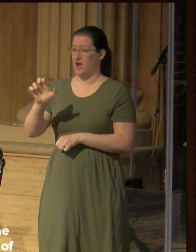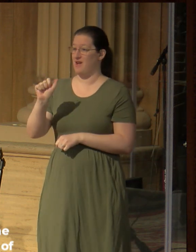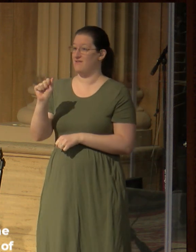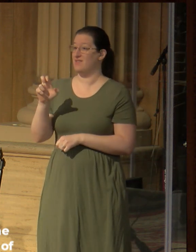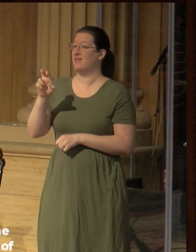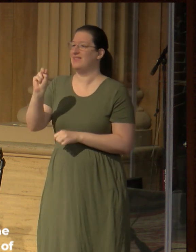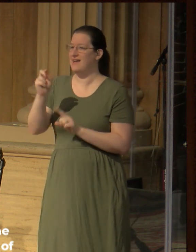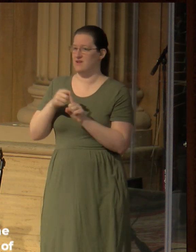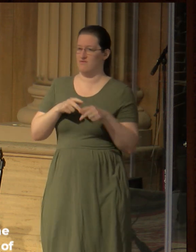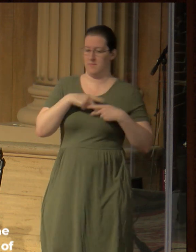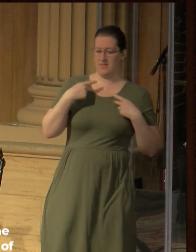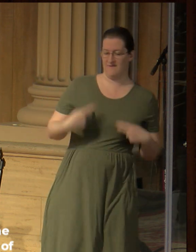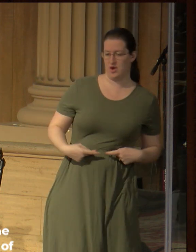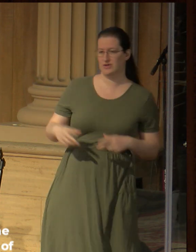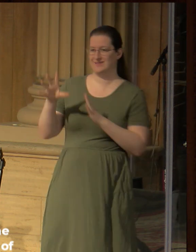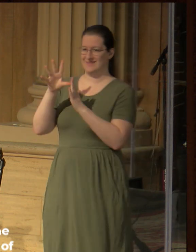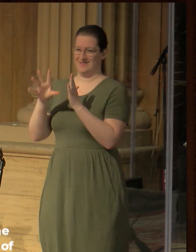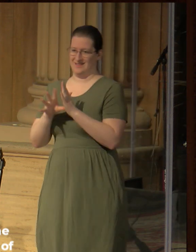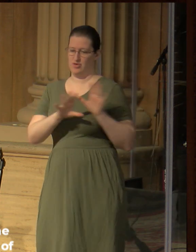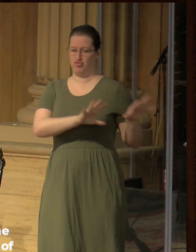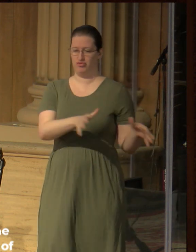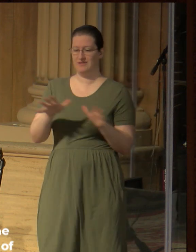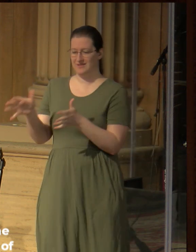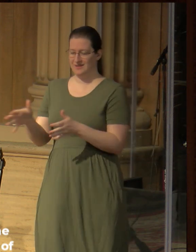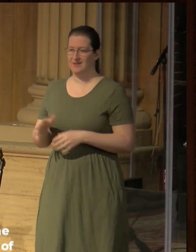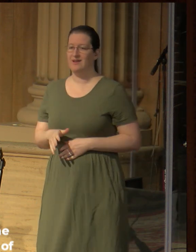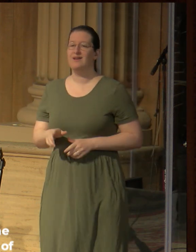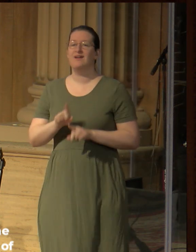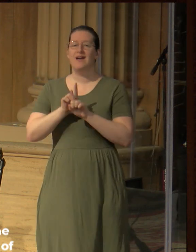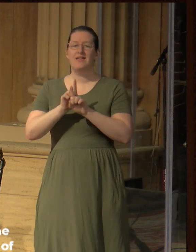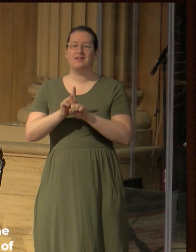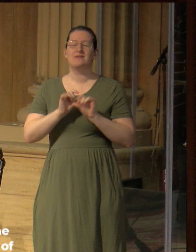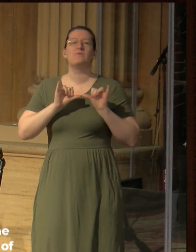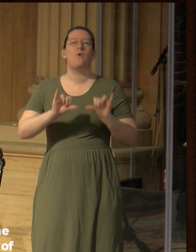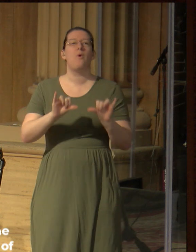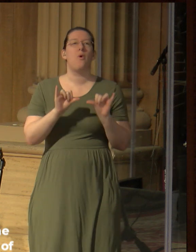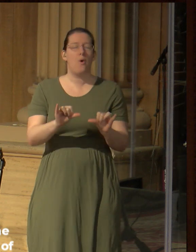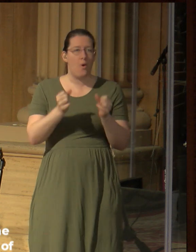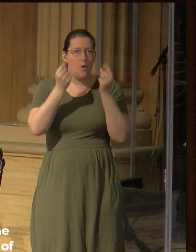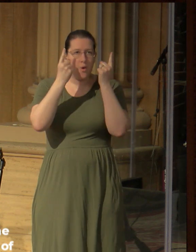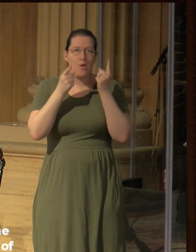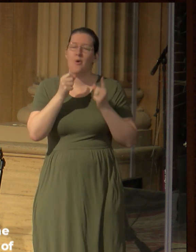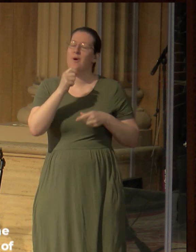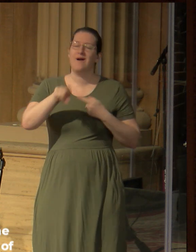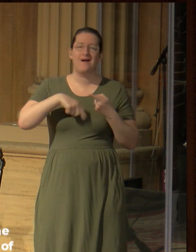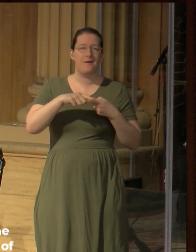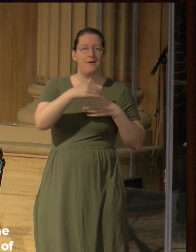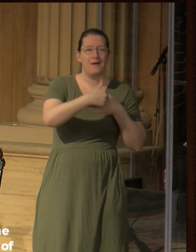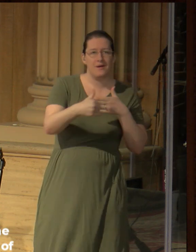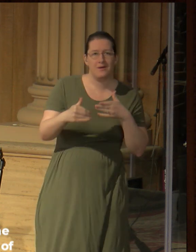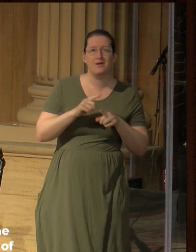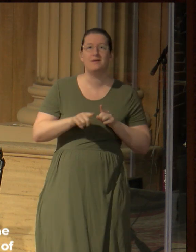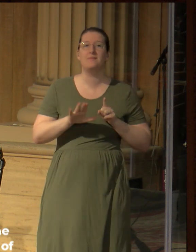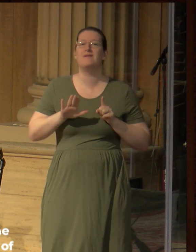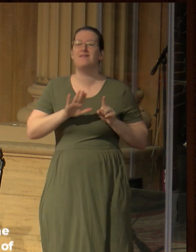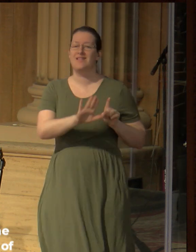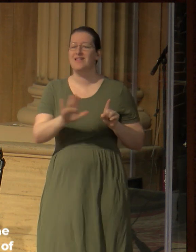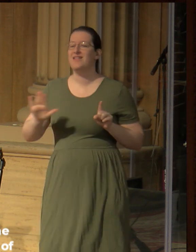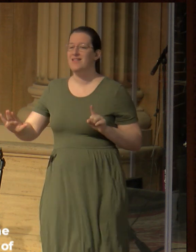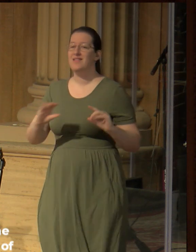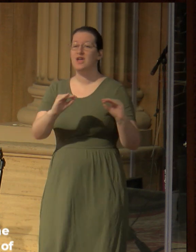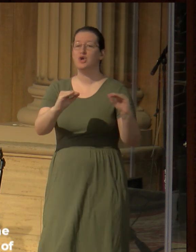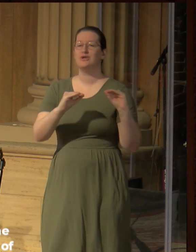Sadducees. Then they understood that he did not tell them to beware of the leaven of bread, but of the teaching of the Pharisees and